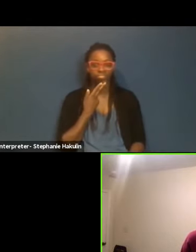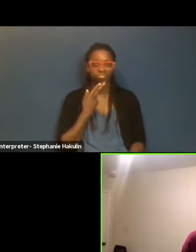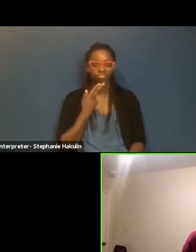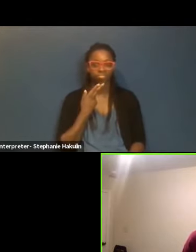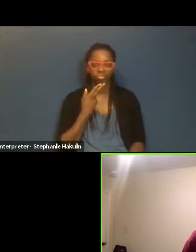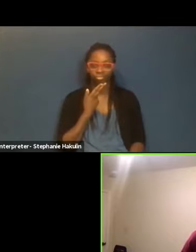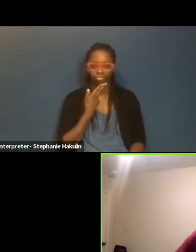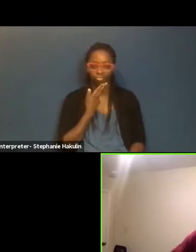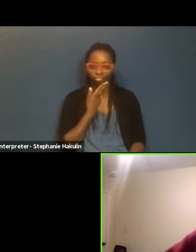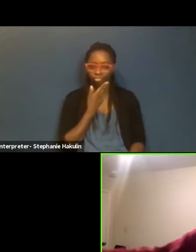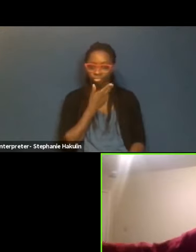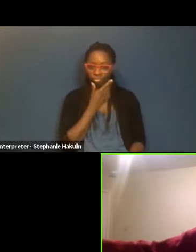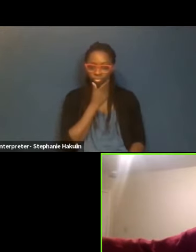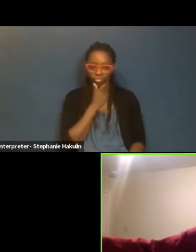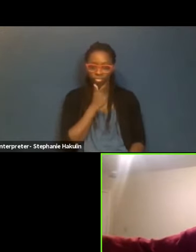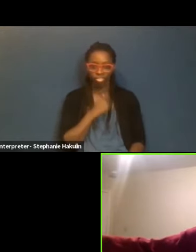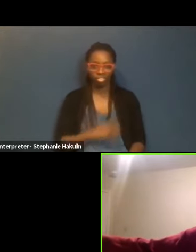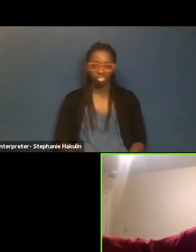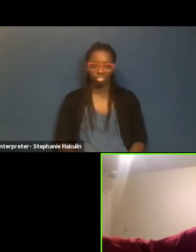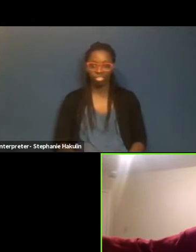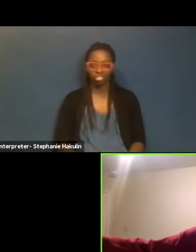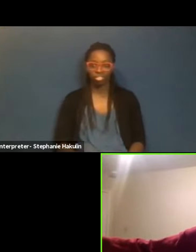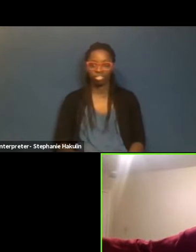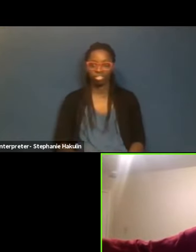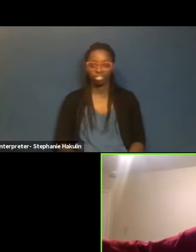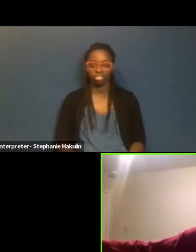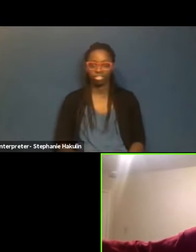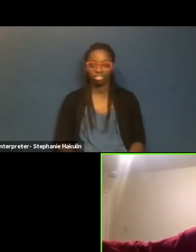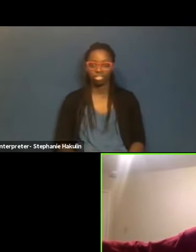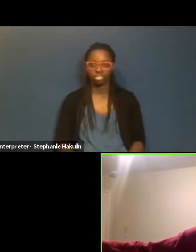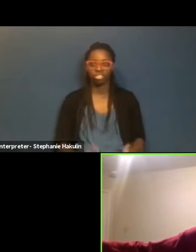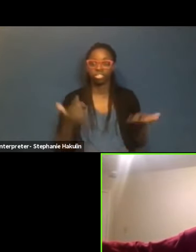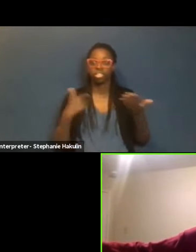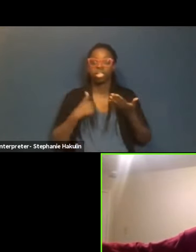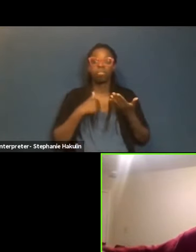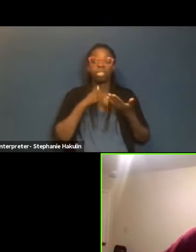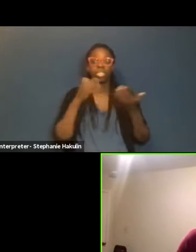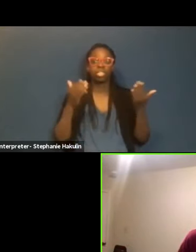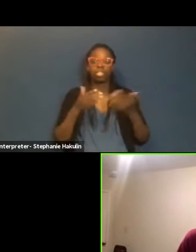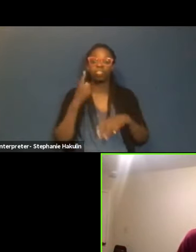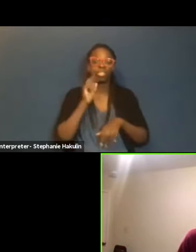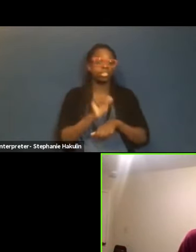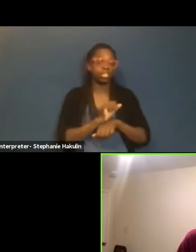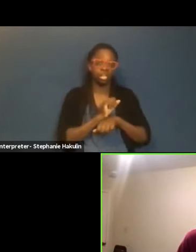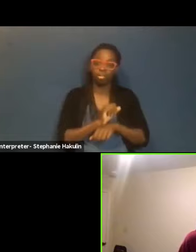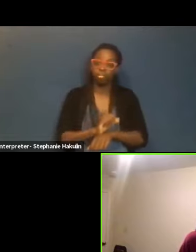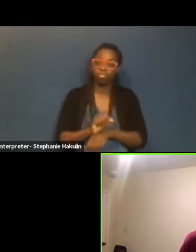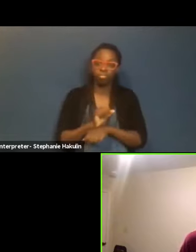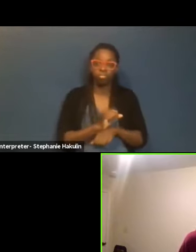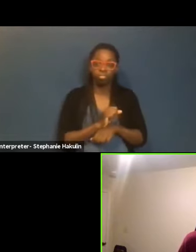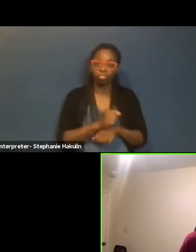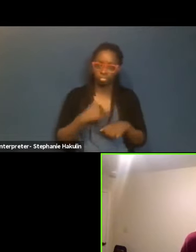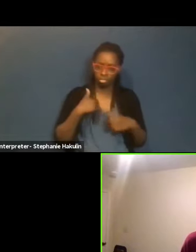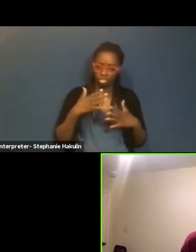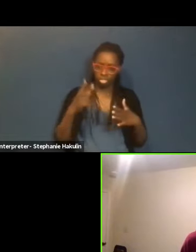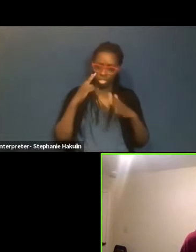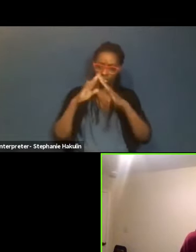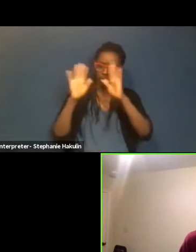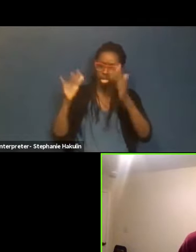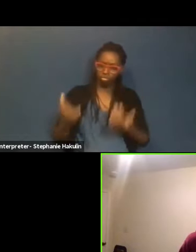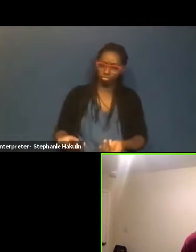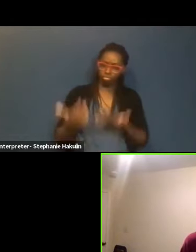I am not here to see the slave market house in Fayetteville burn. I am here to be the flame inside